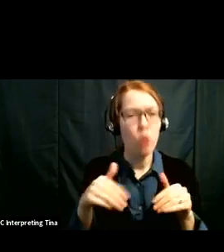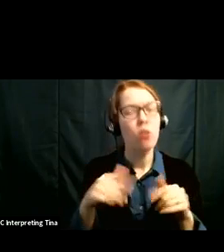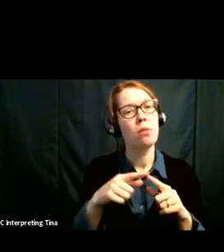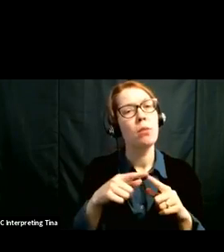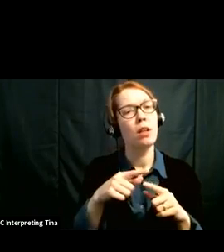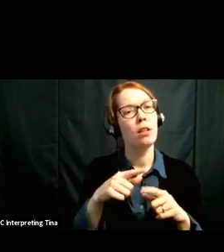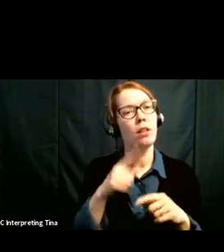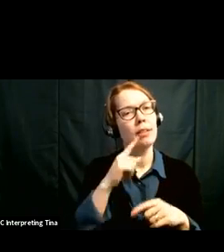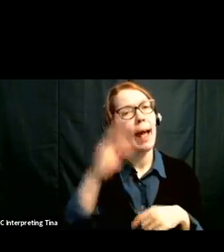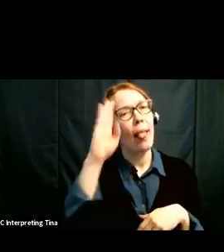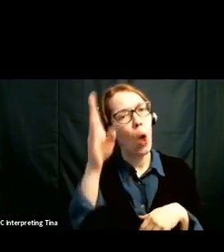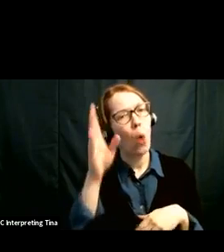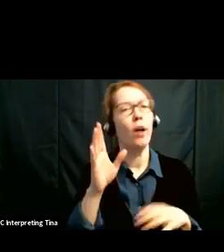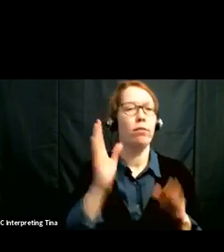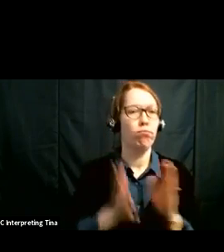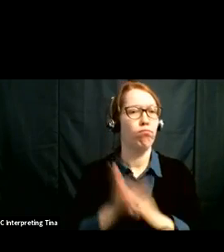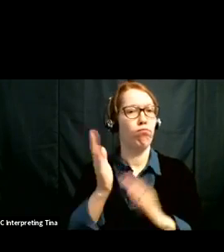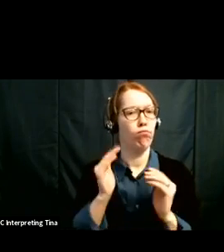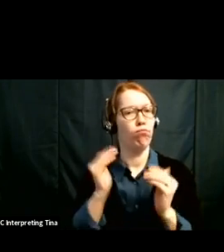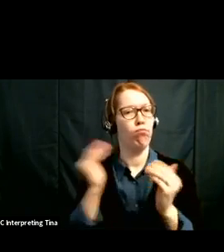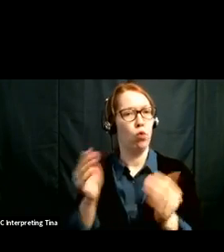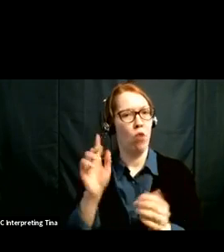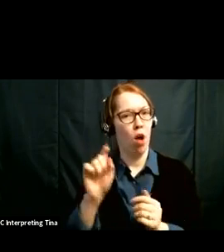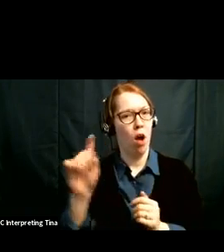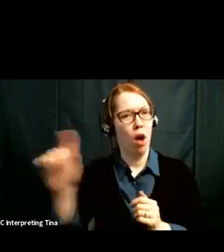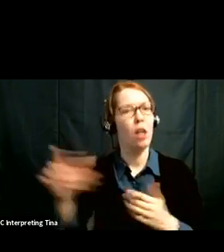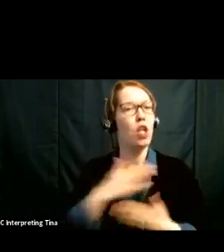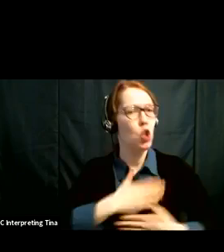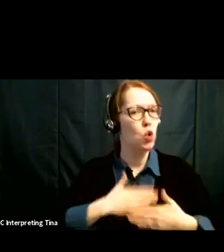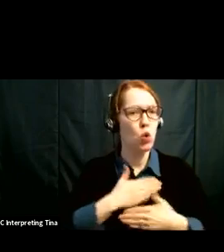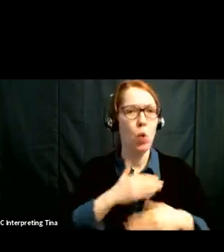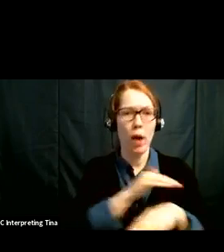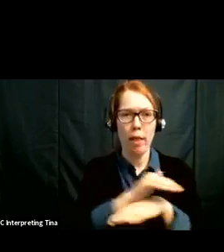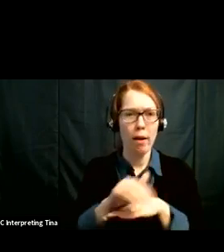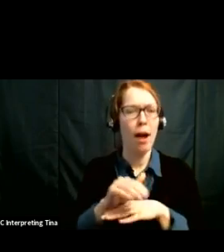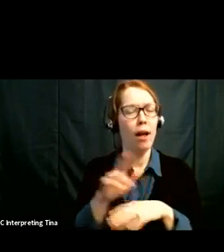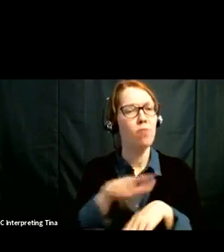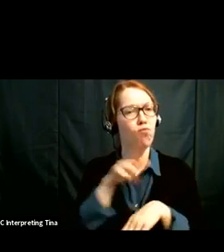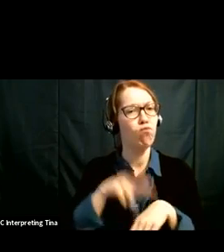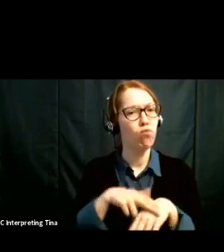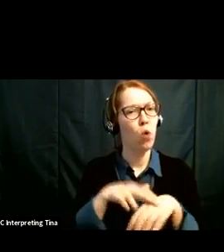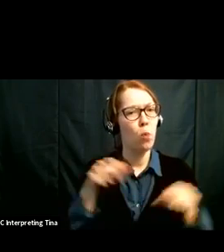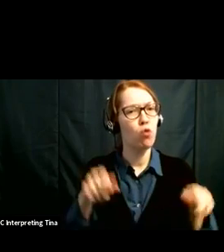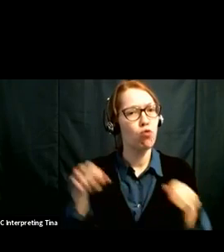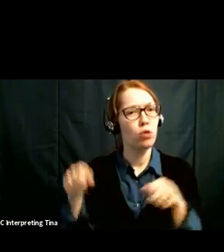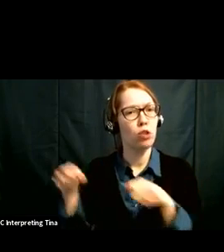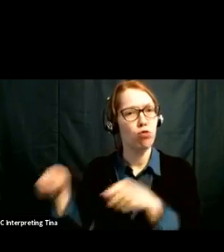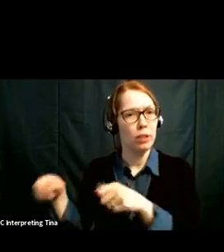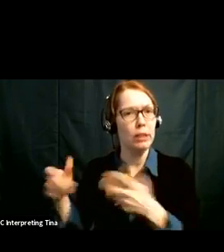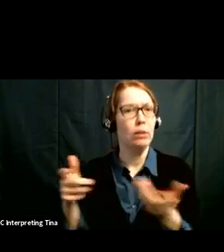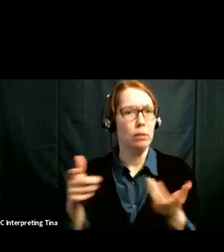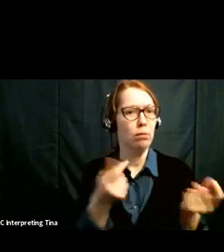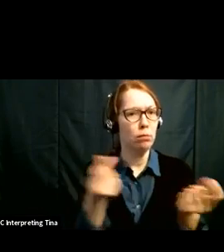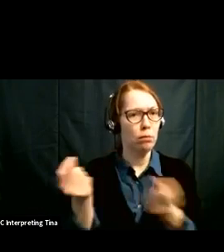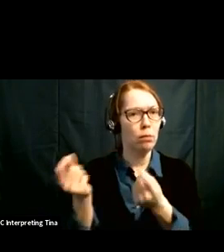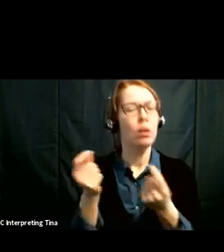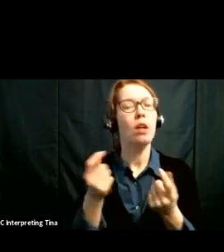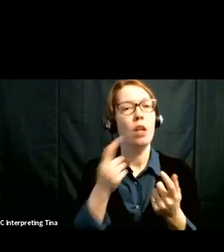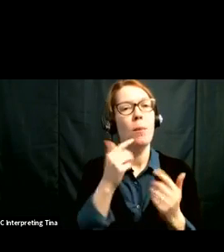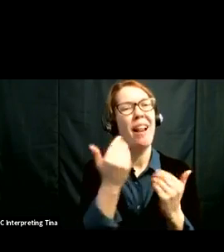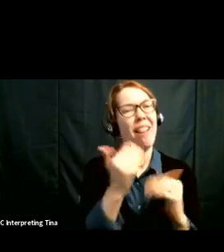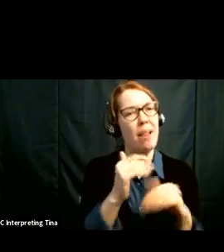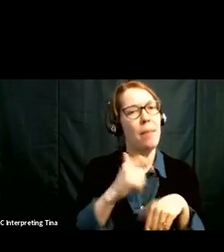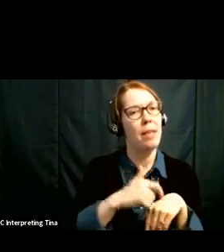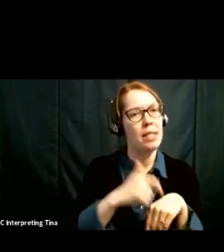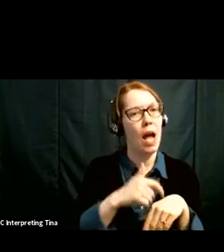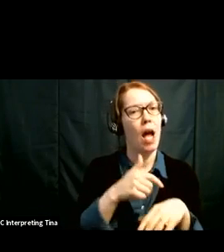on. Go ahead and enjoy the night as a trick-or-treater should. But again, we want to limit the amount of time that we're